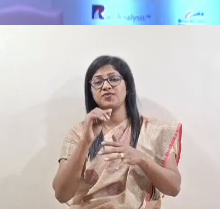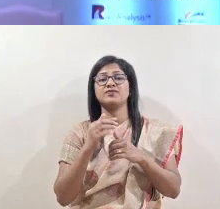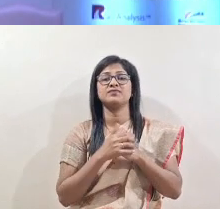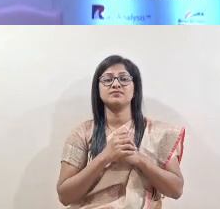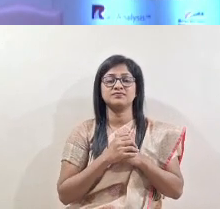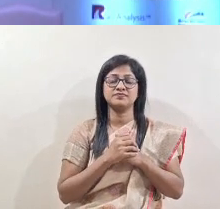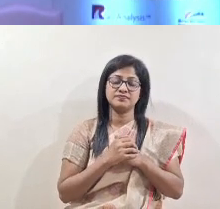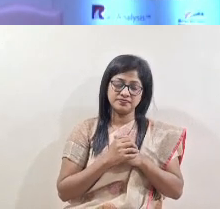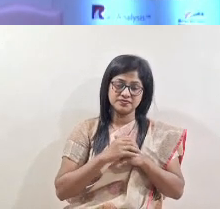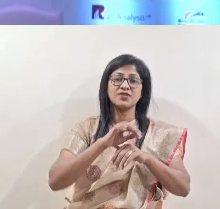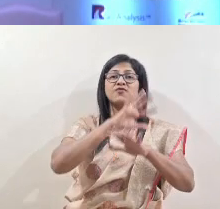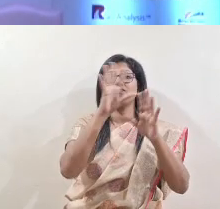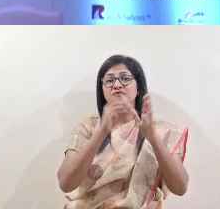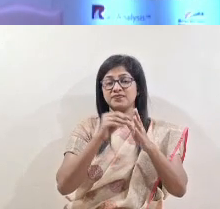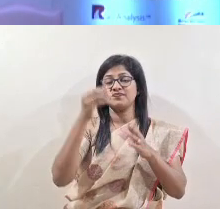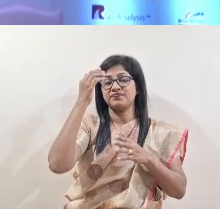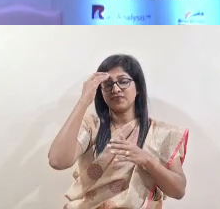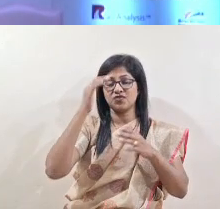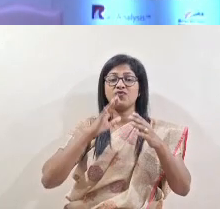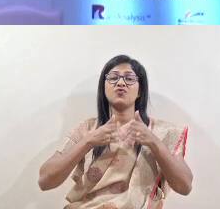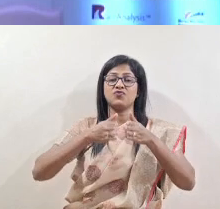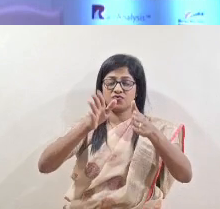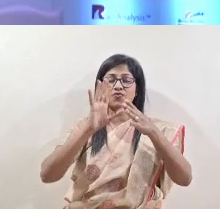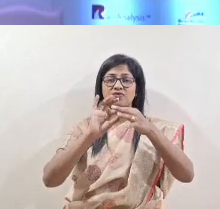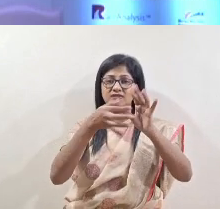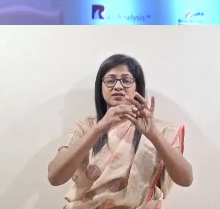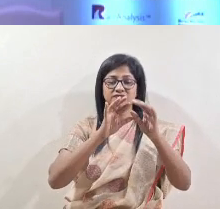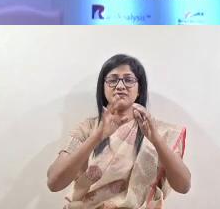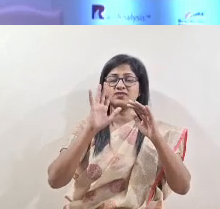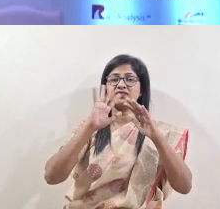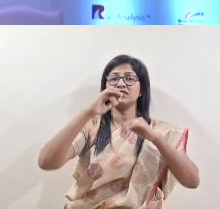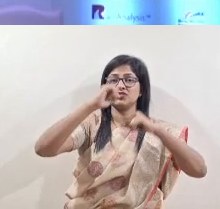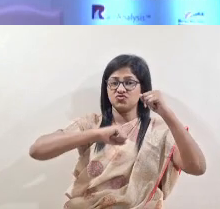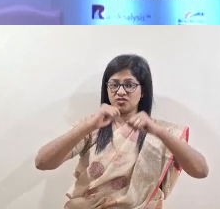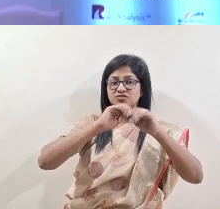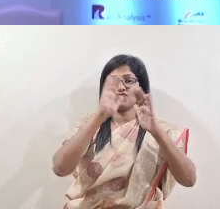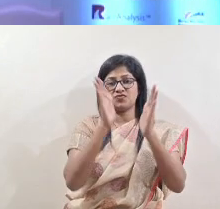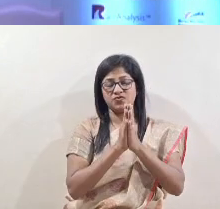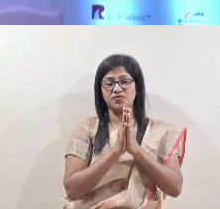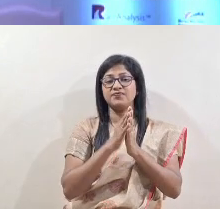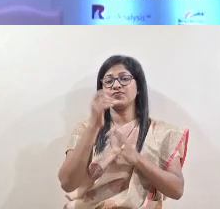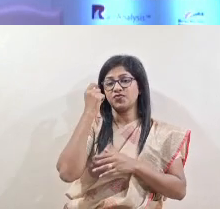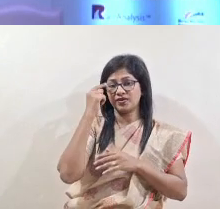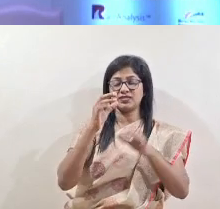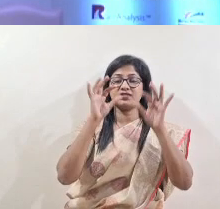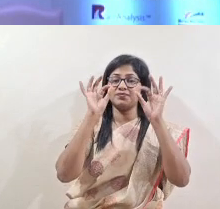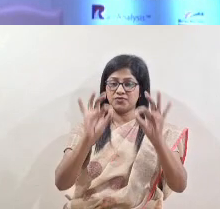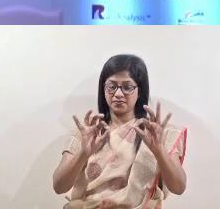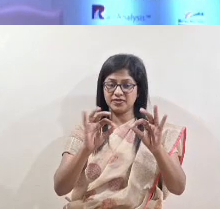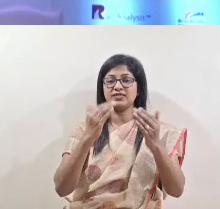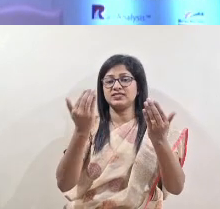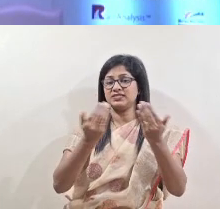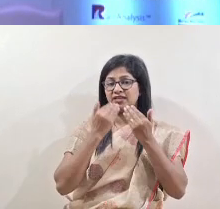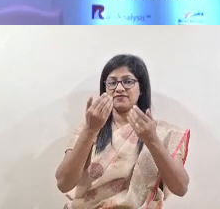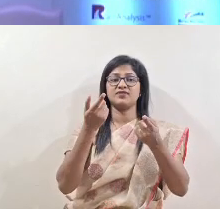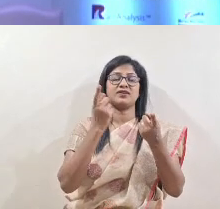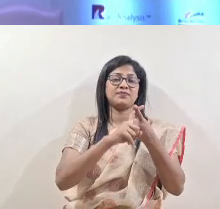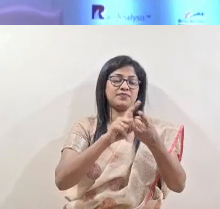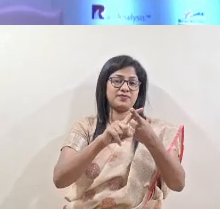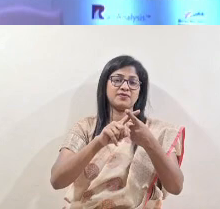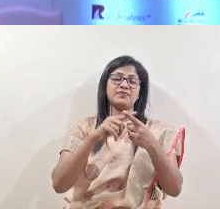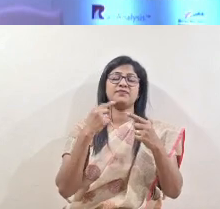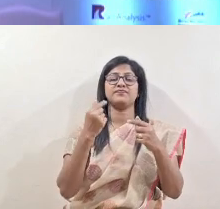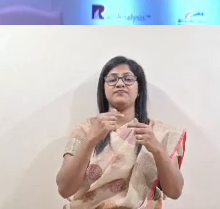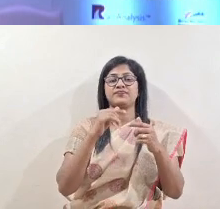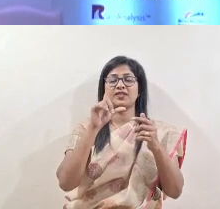consideration, we can also consider the road network structure and other factors also to understand properly the safety of the vulnerable road